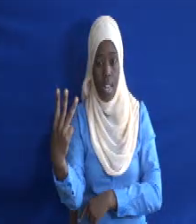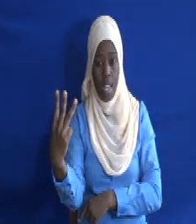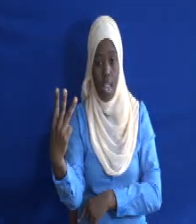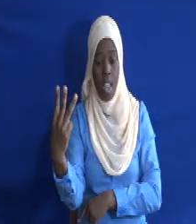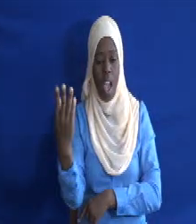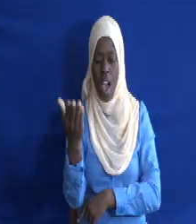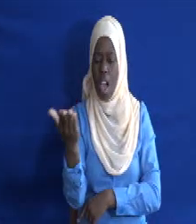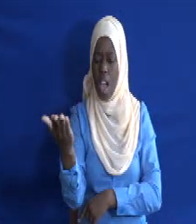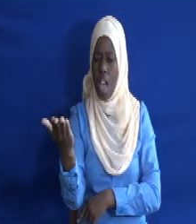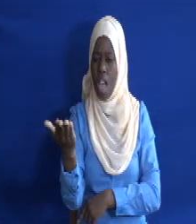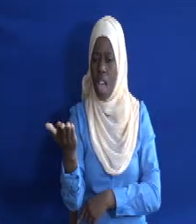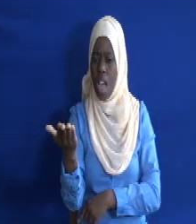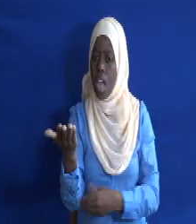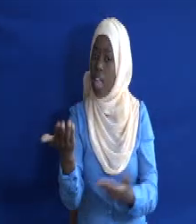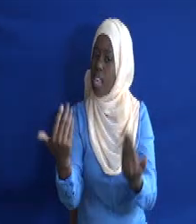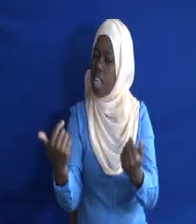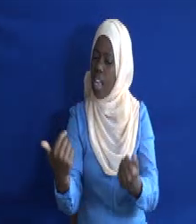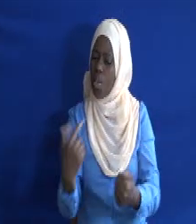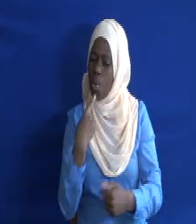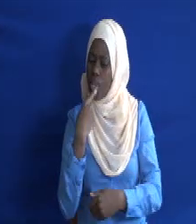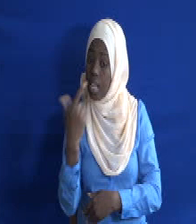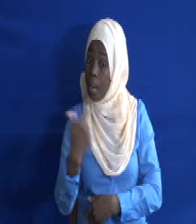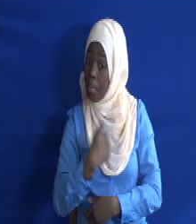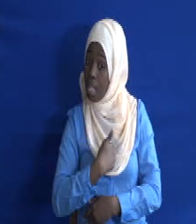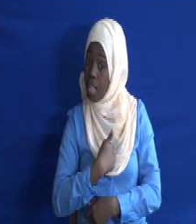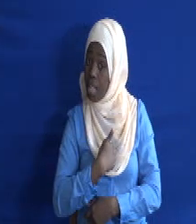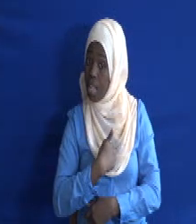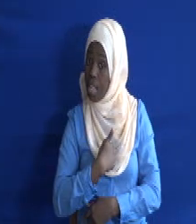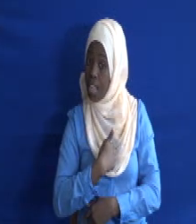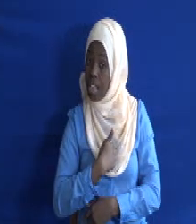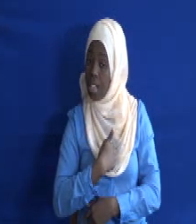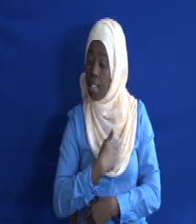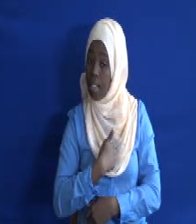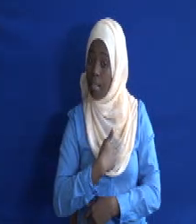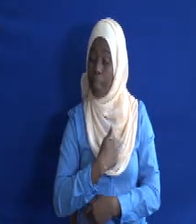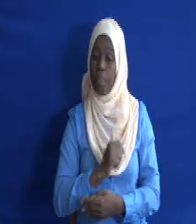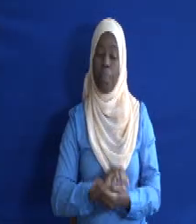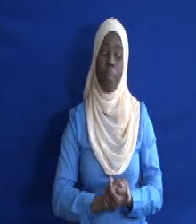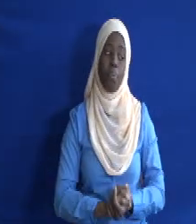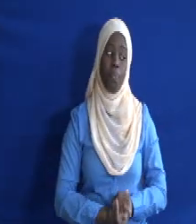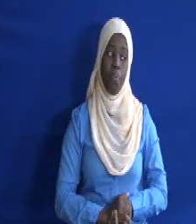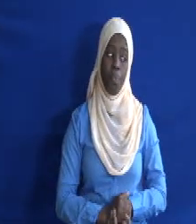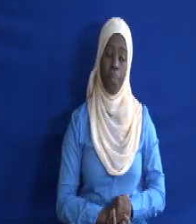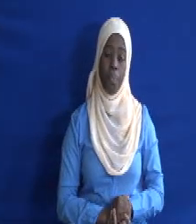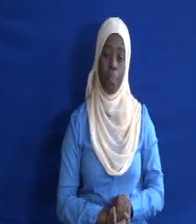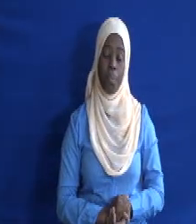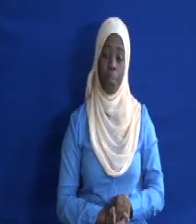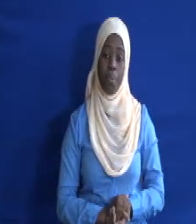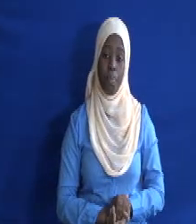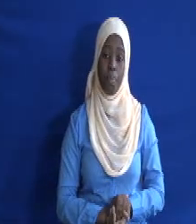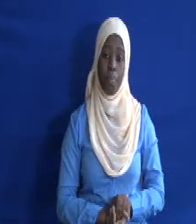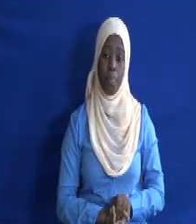are, can you tell me? Okay, good. It is 3. It